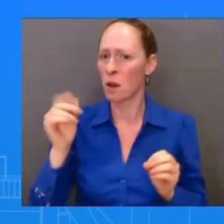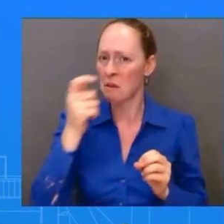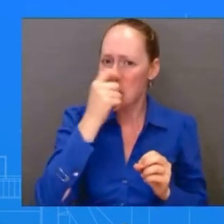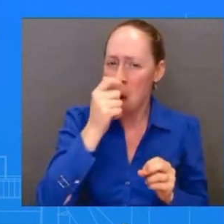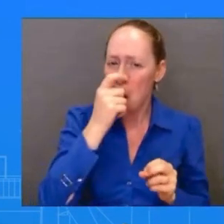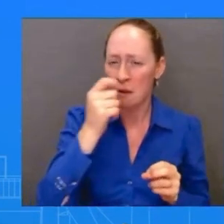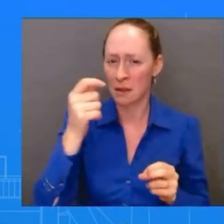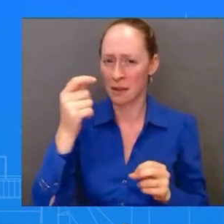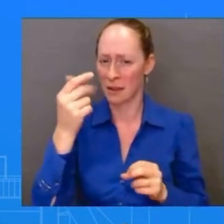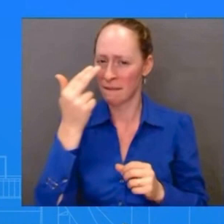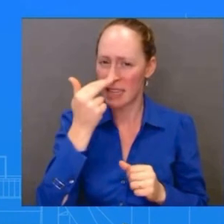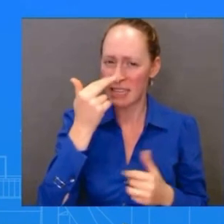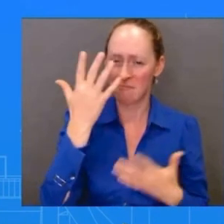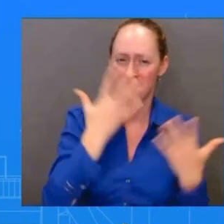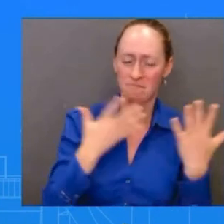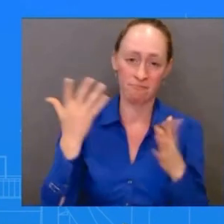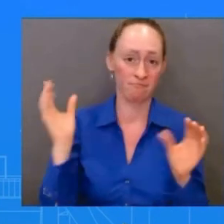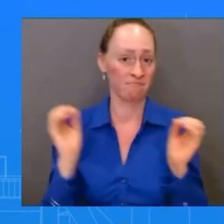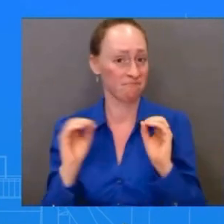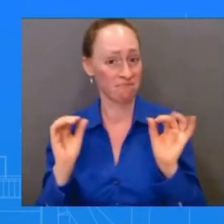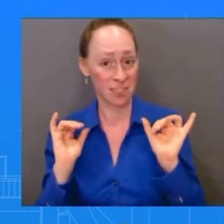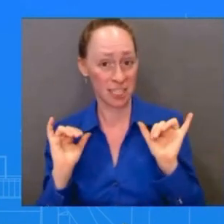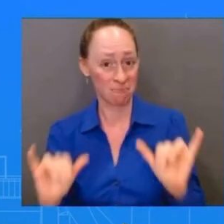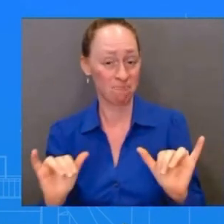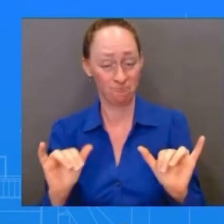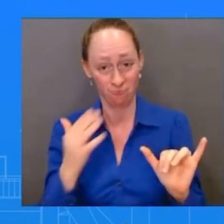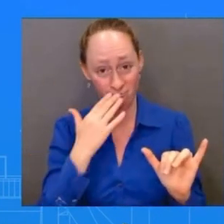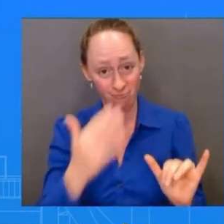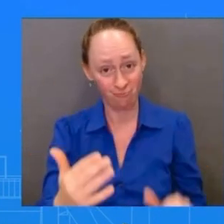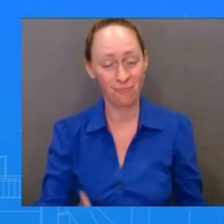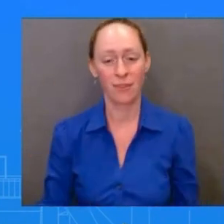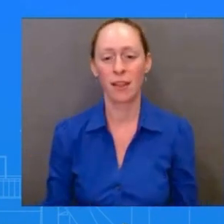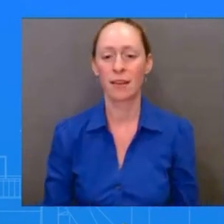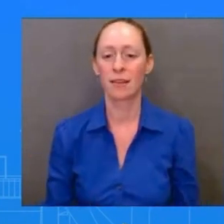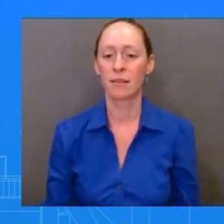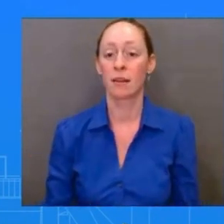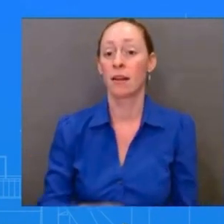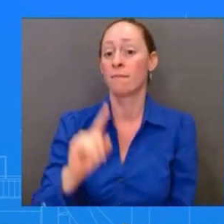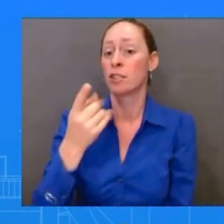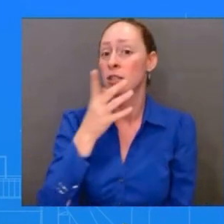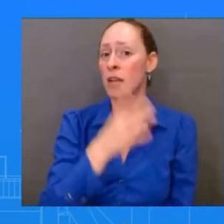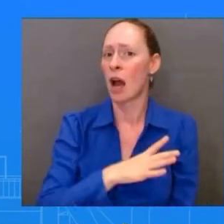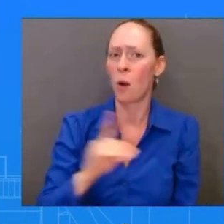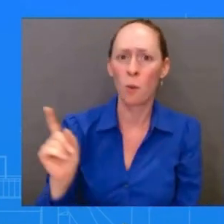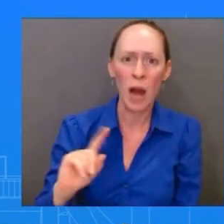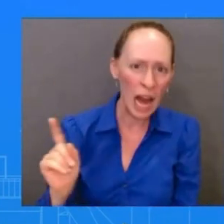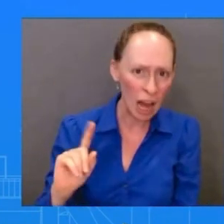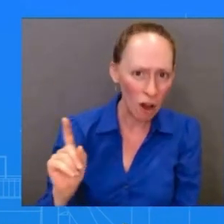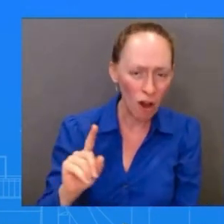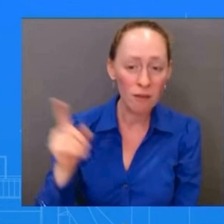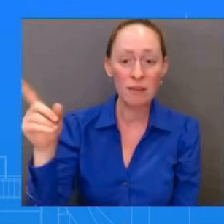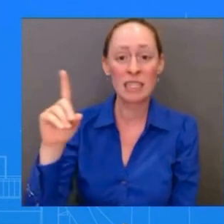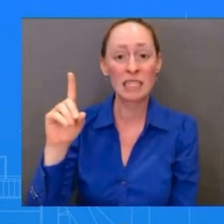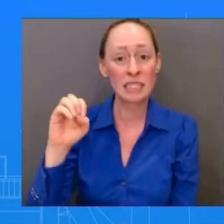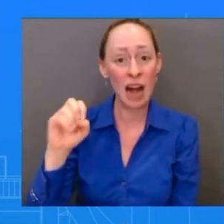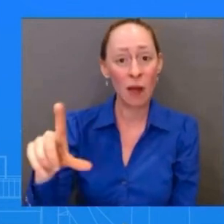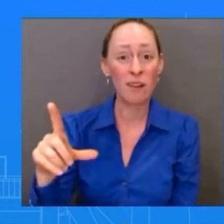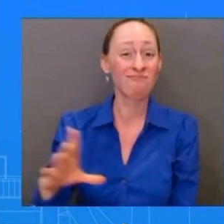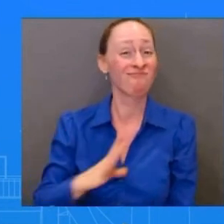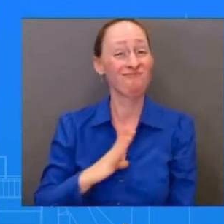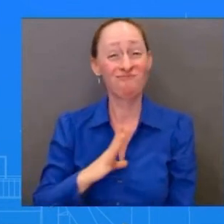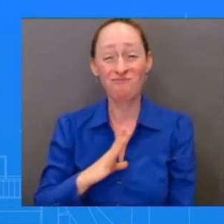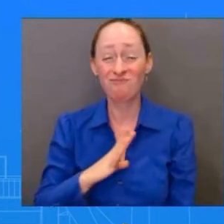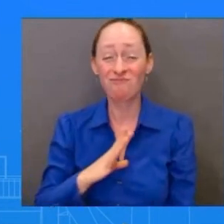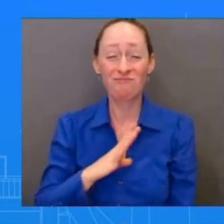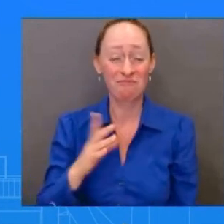is also a good thing. The CDC guidelines recommend, as I said before, as you all know, a combination of masking, testing,